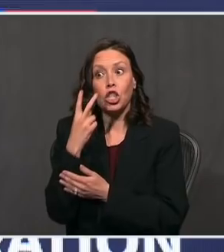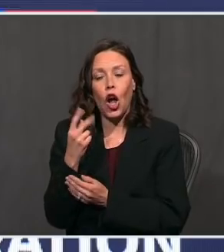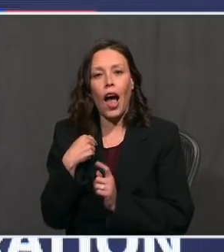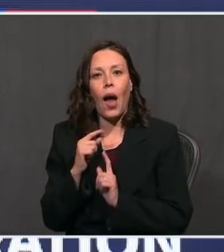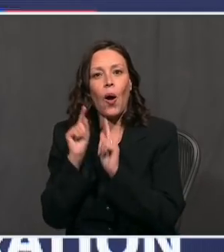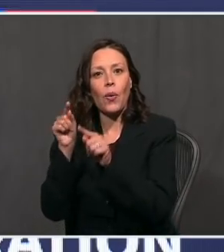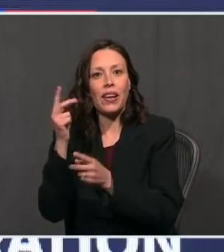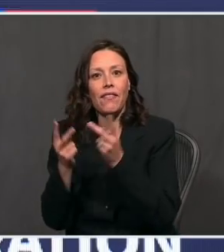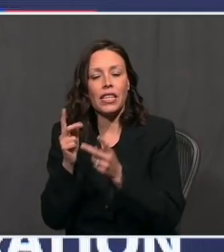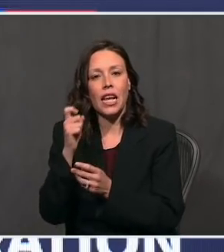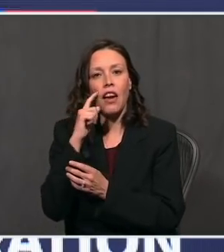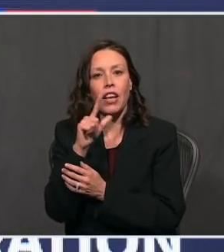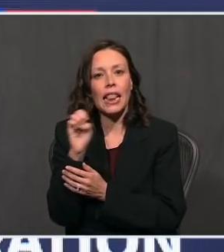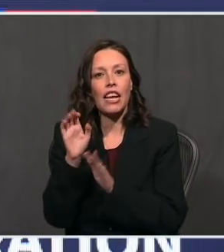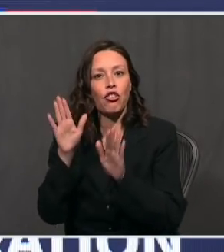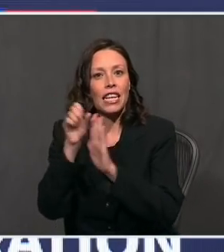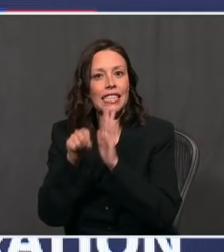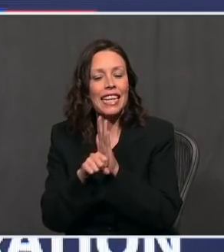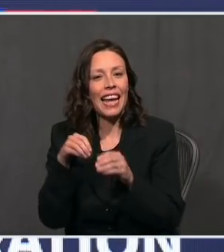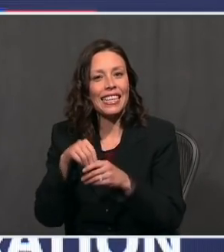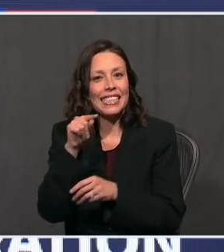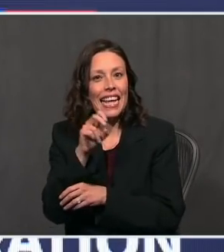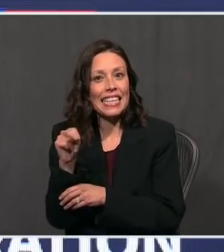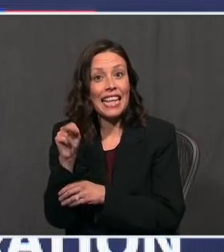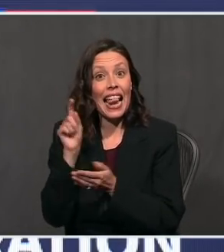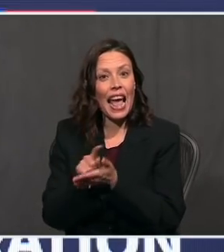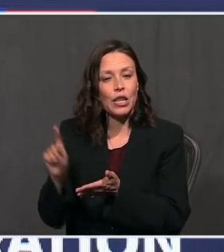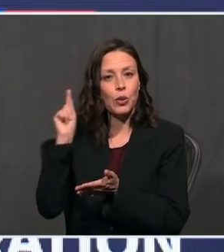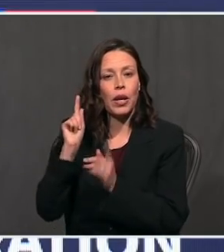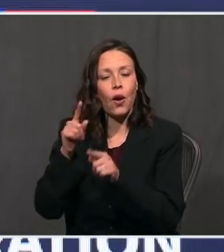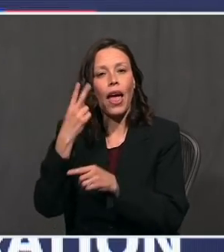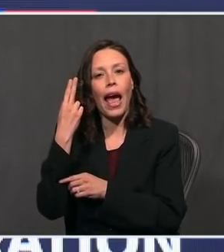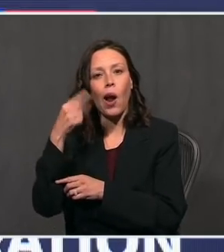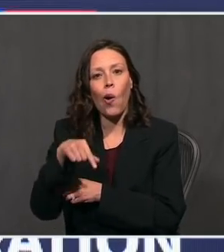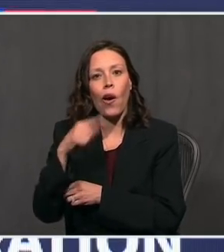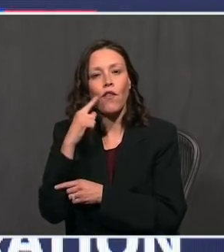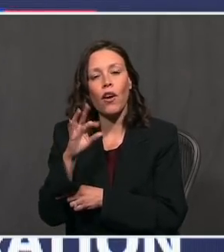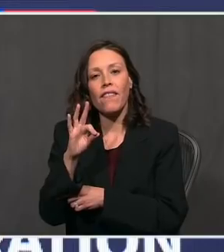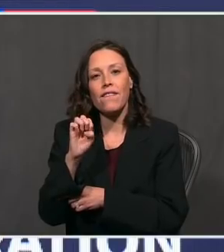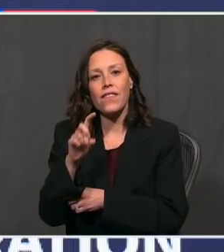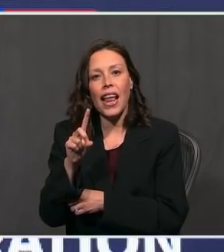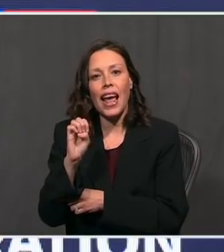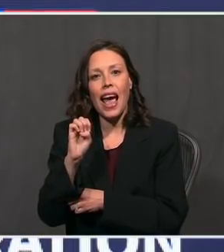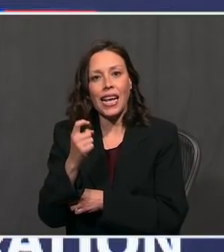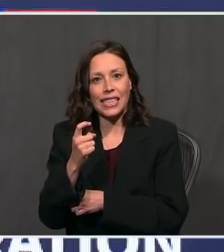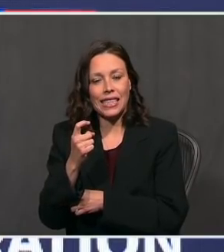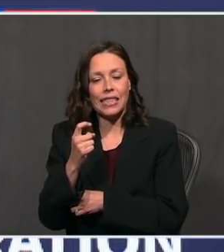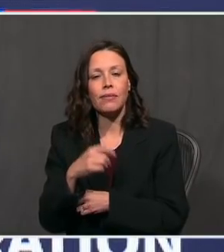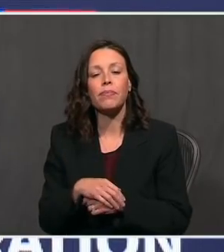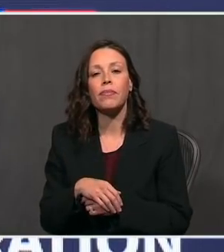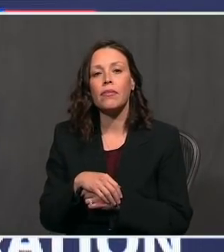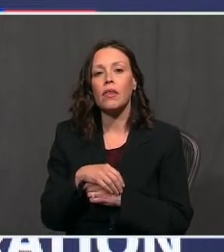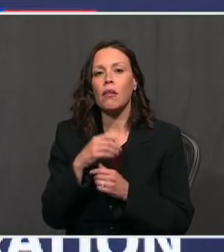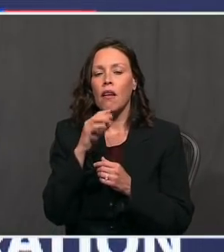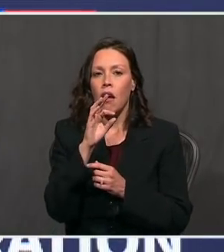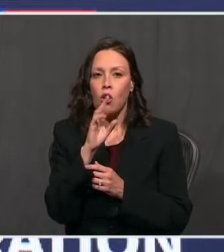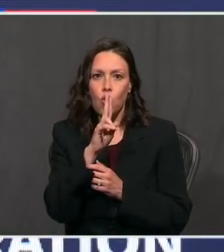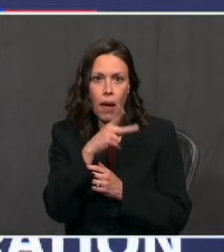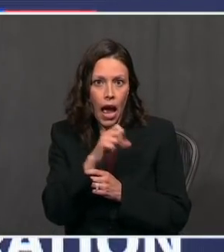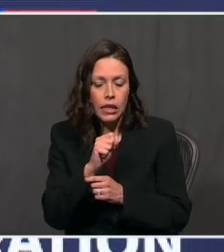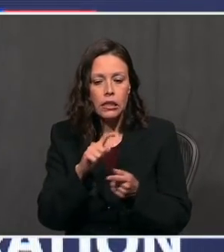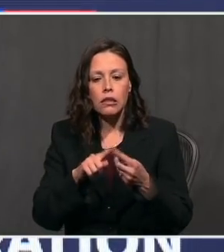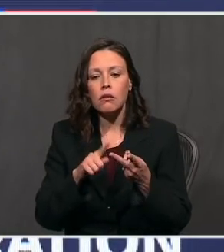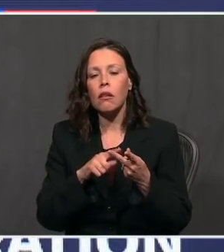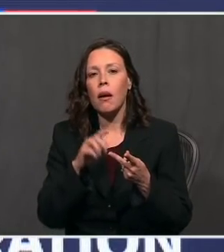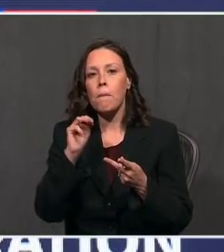visiting Governor Lee's great state of Tennessee last week at the headquarters of FedEx. But FedEx, UPS, and McKesson